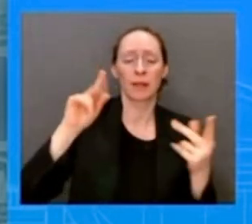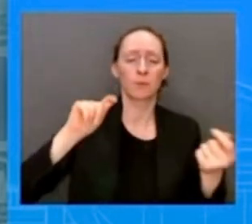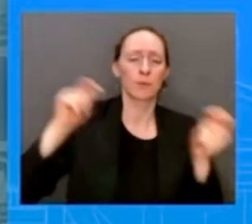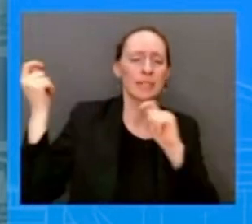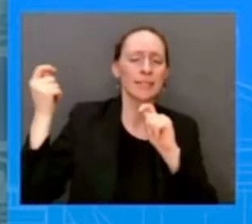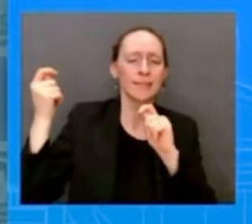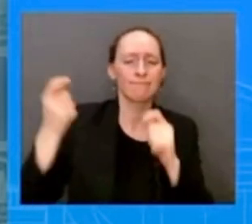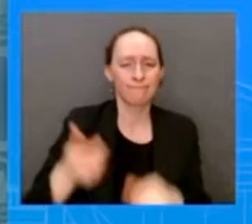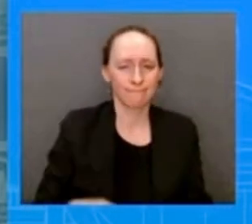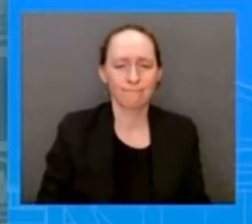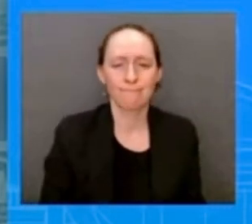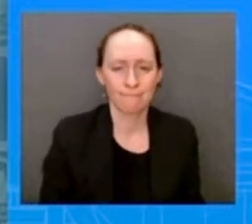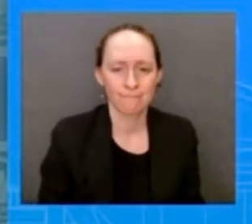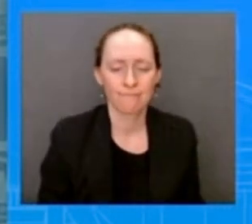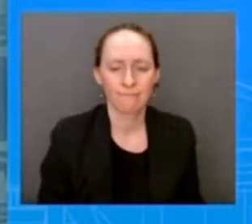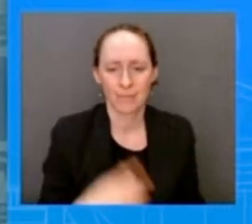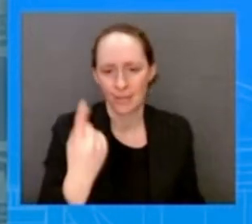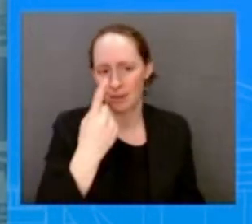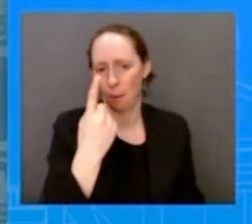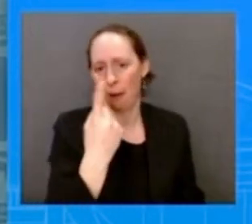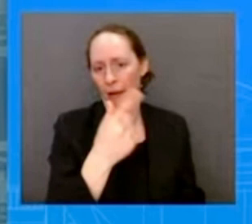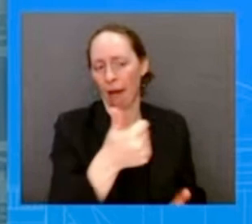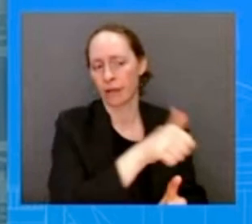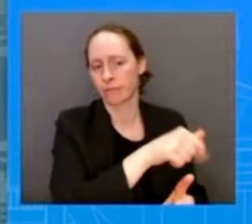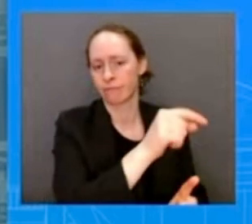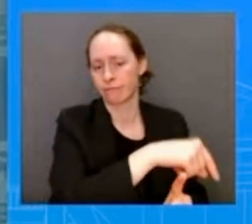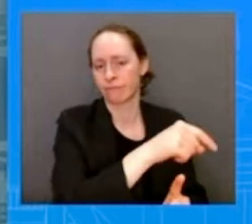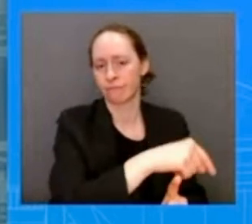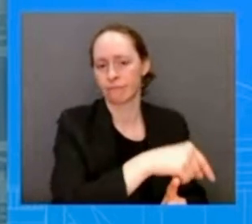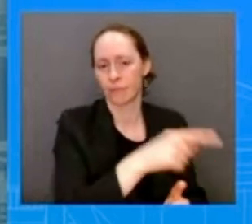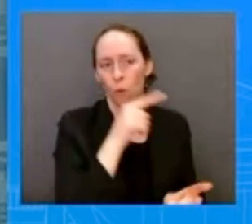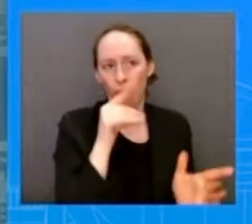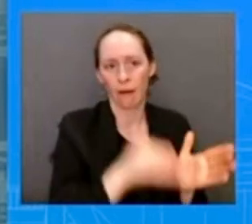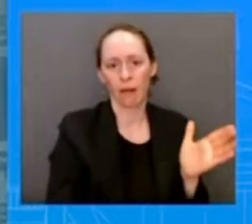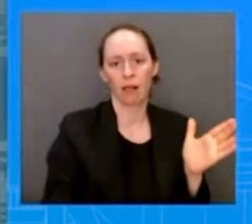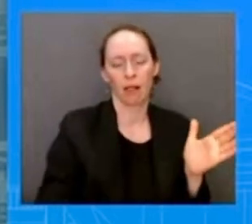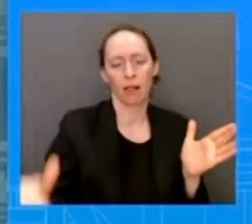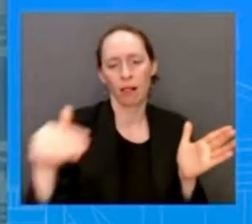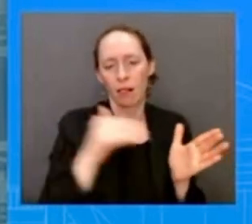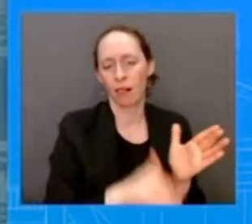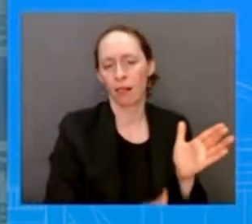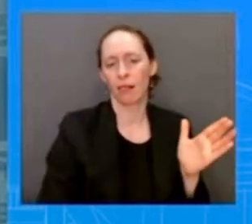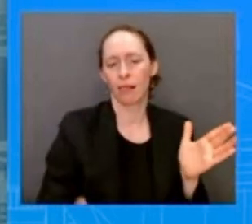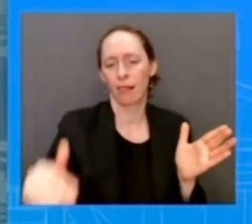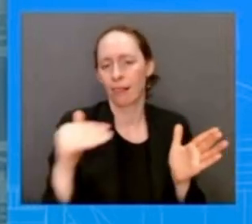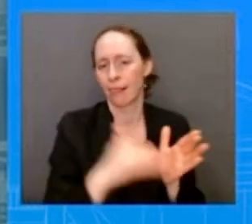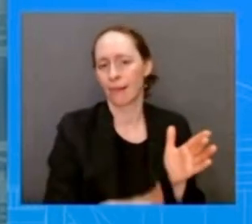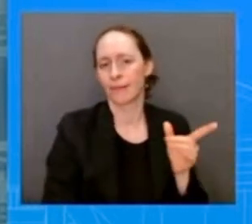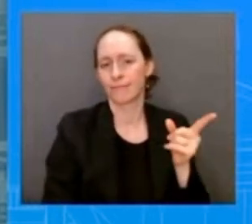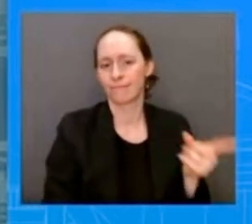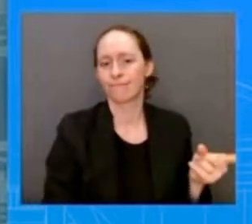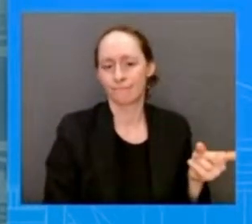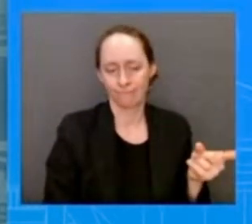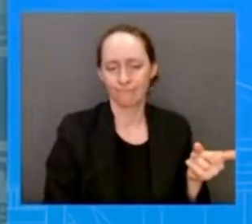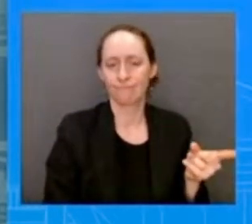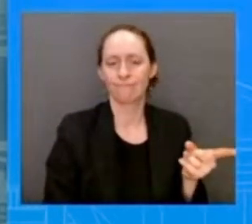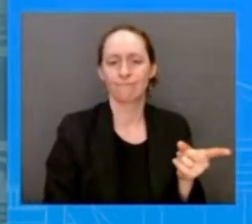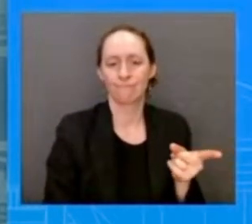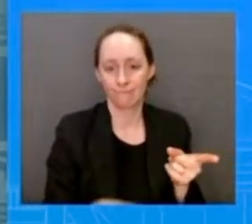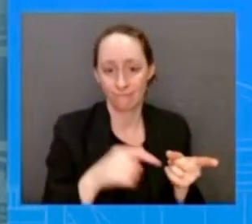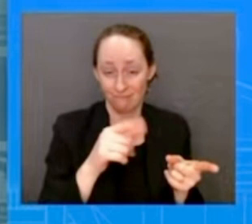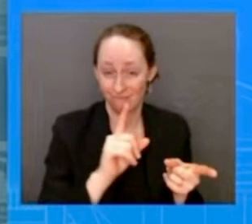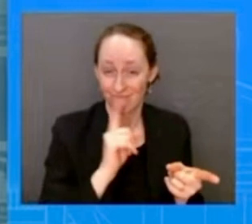for things that she says that are really conspiracy theories. And those lies are being parroted by a certain network.